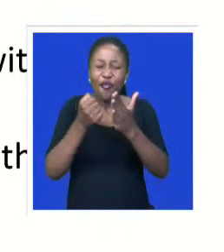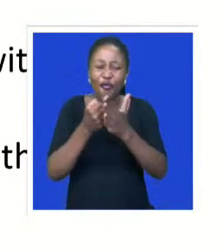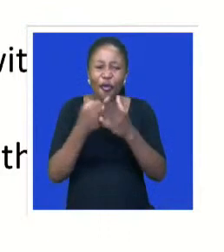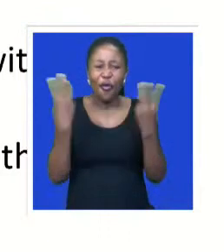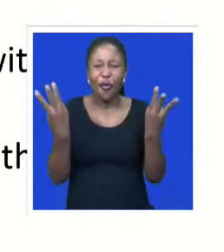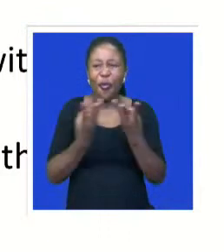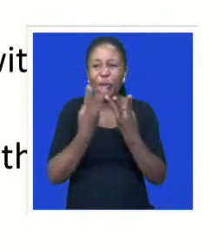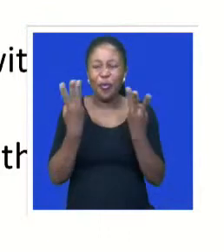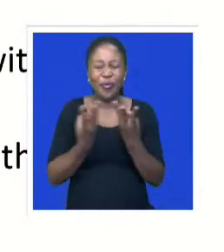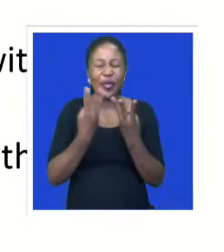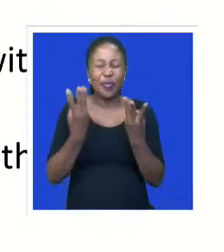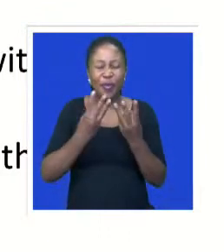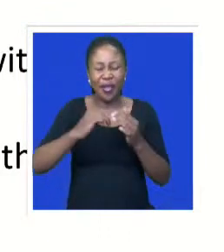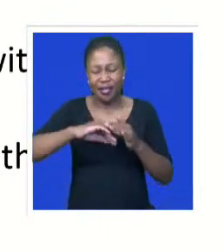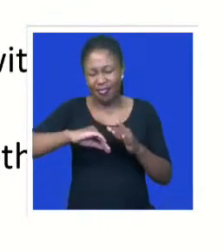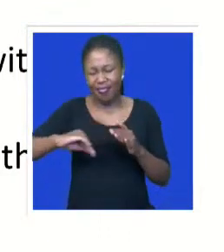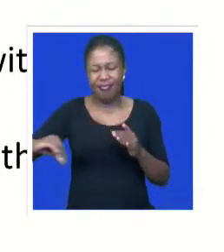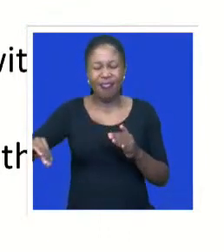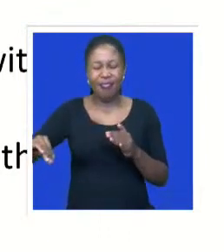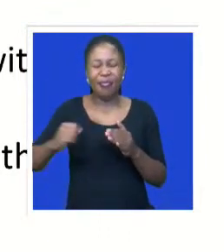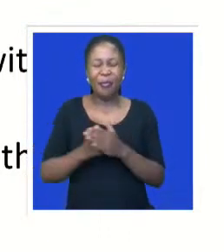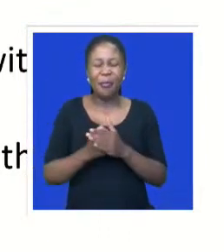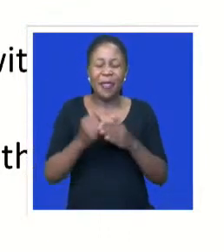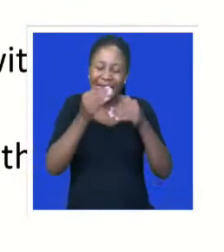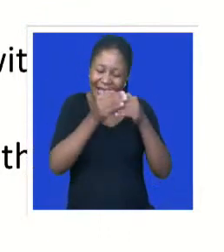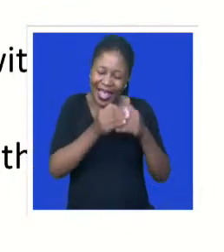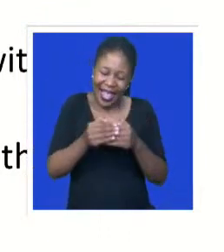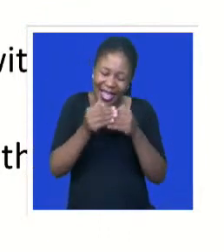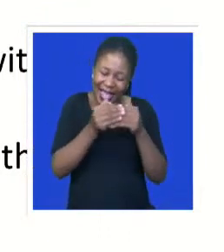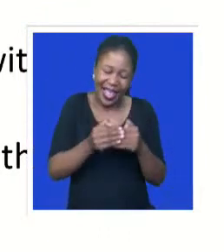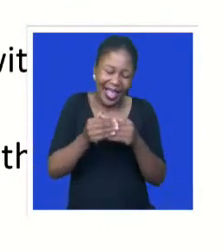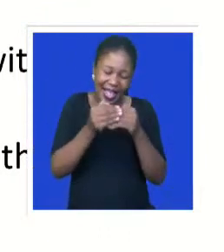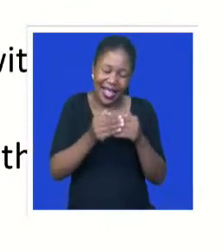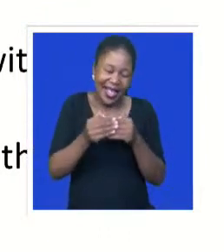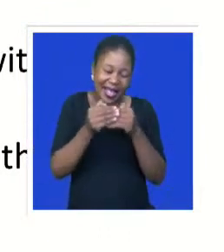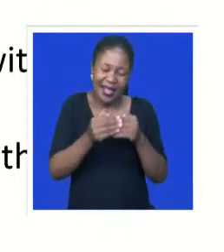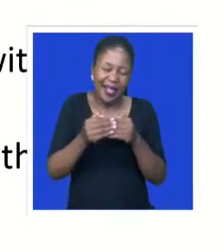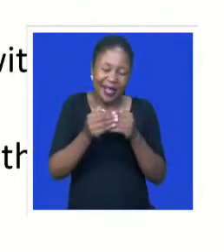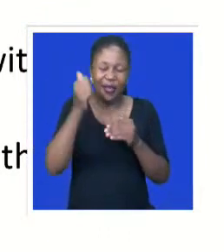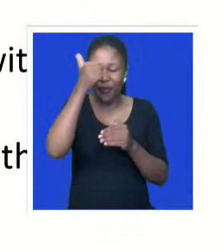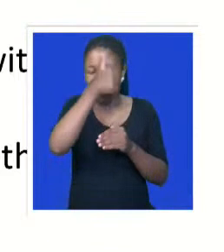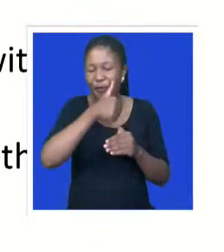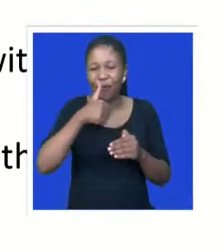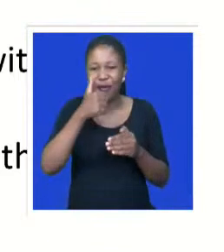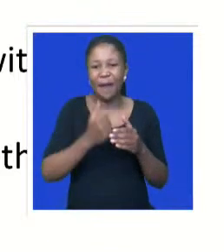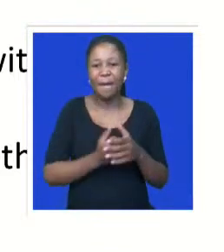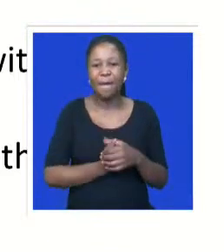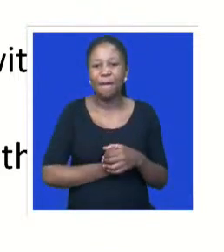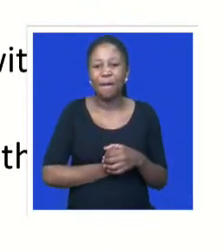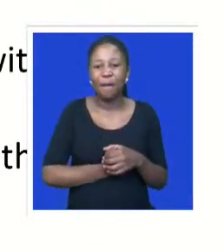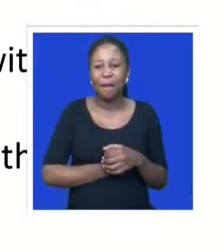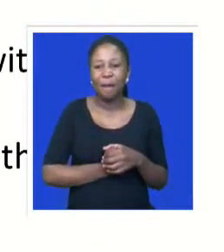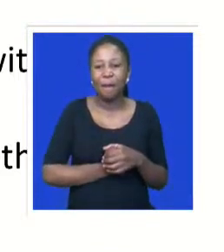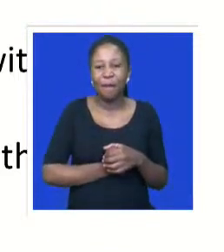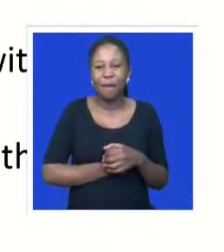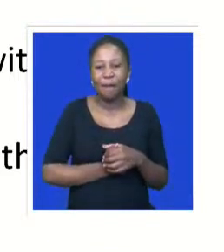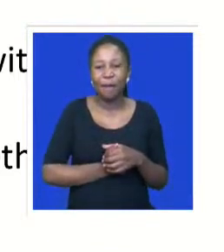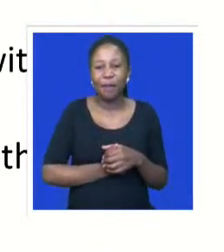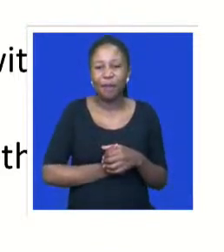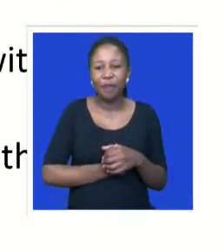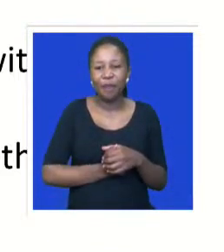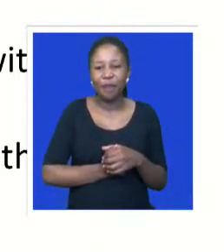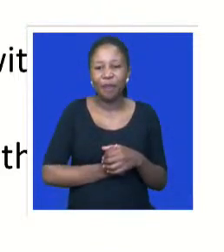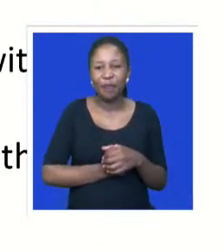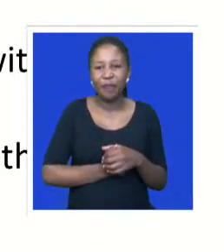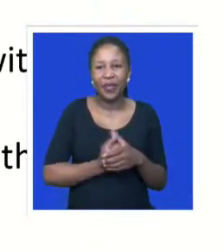lowly, poor, and powerless. Moving forward, dear Lena, we'll see